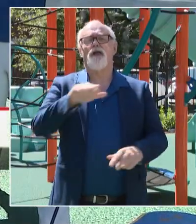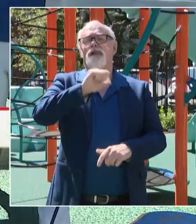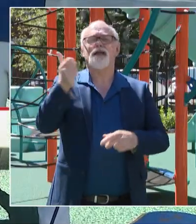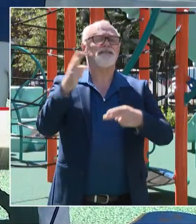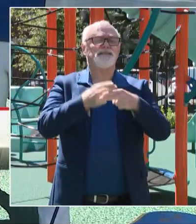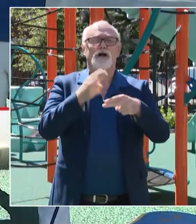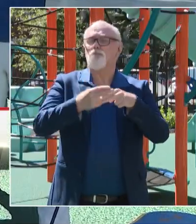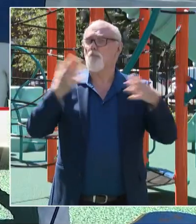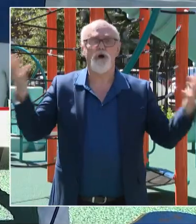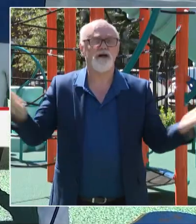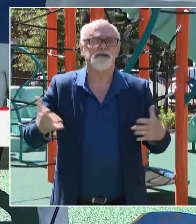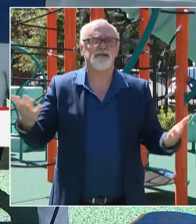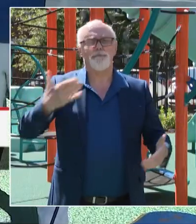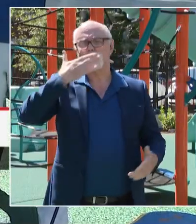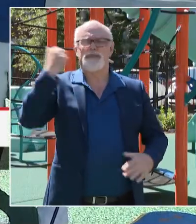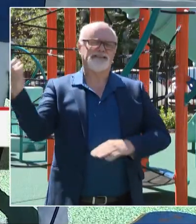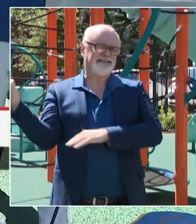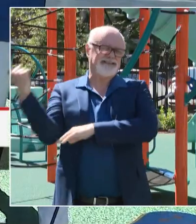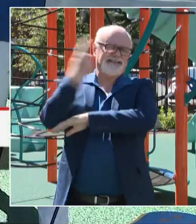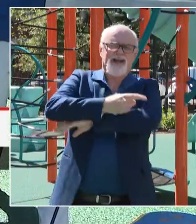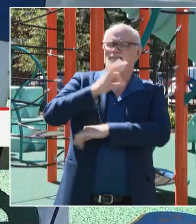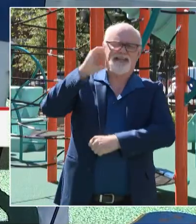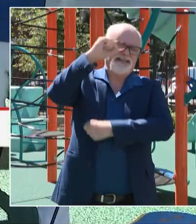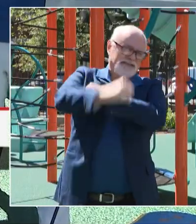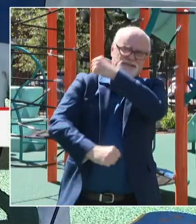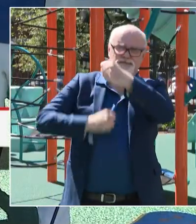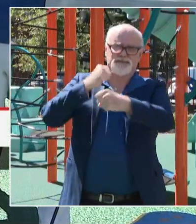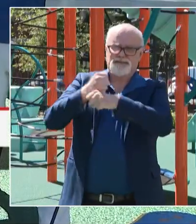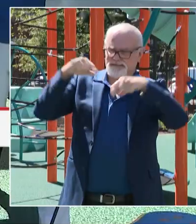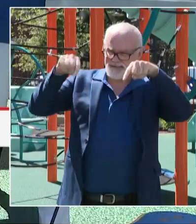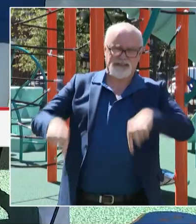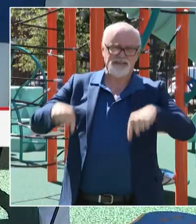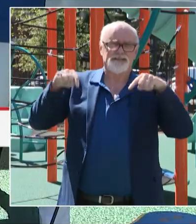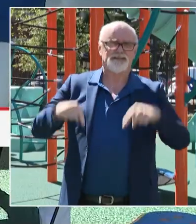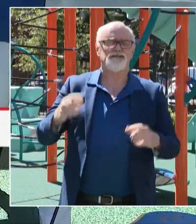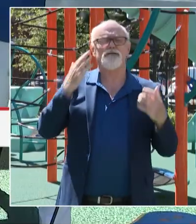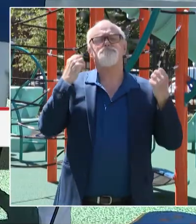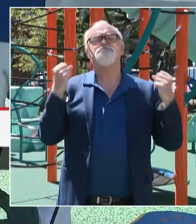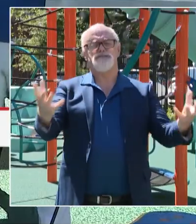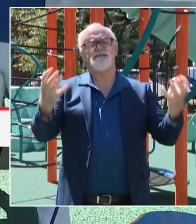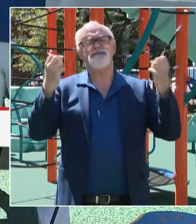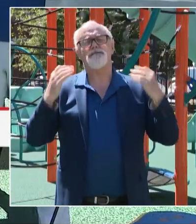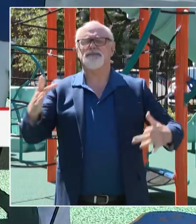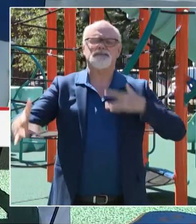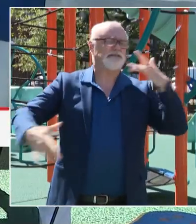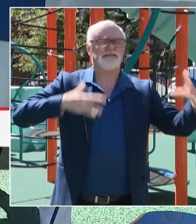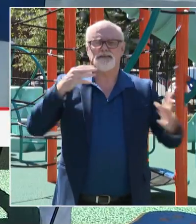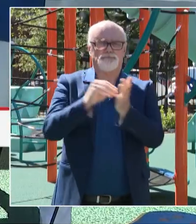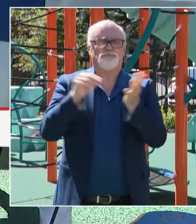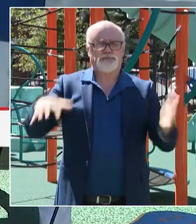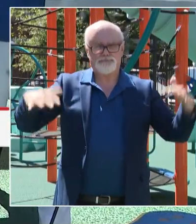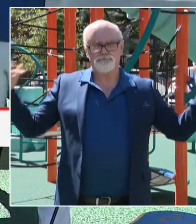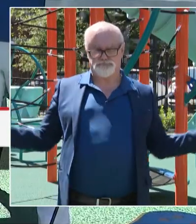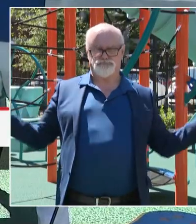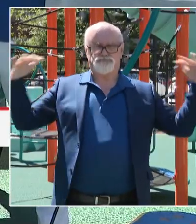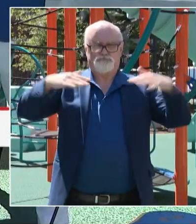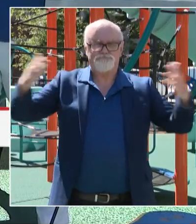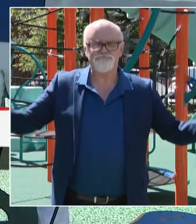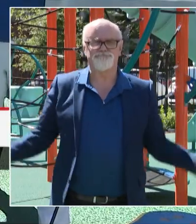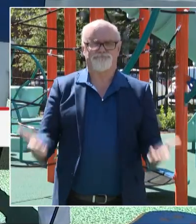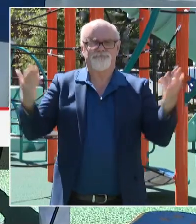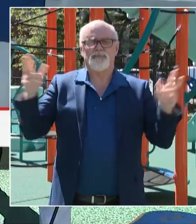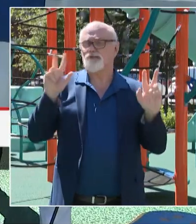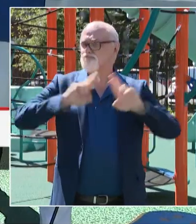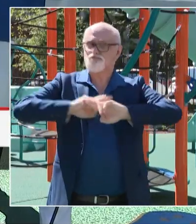of the year. And we know that we have a lot of excited children across all 8 wards that we're welcoming to